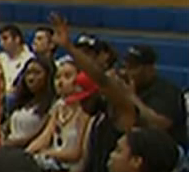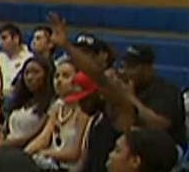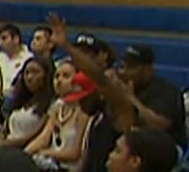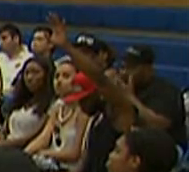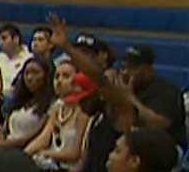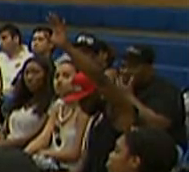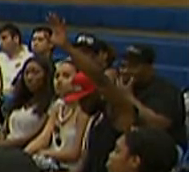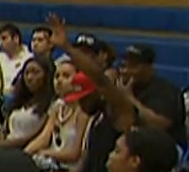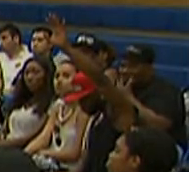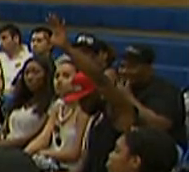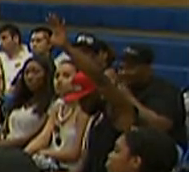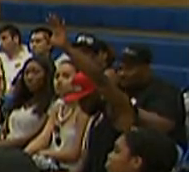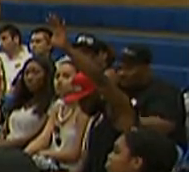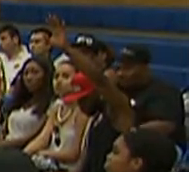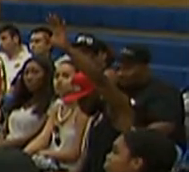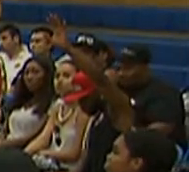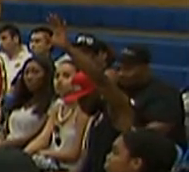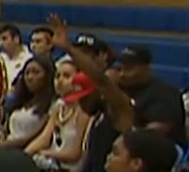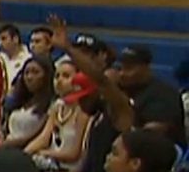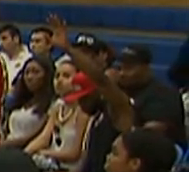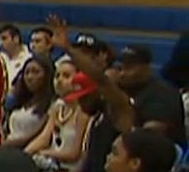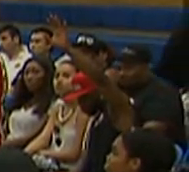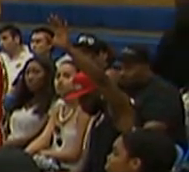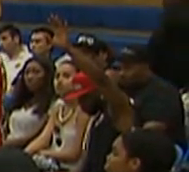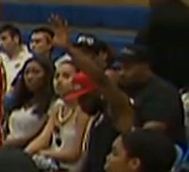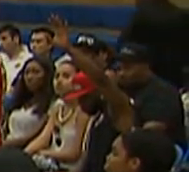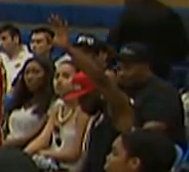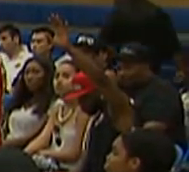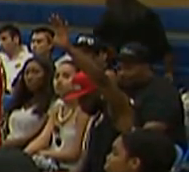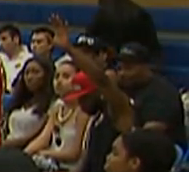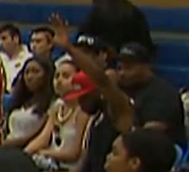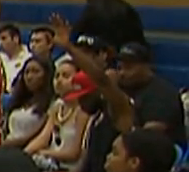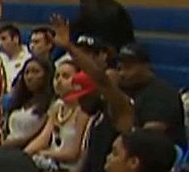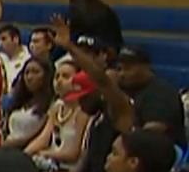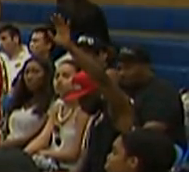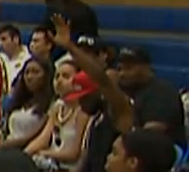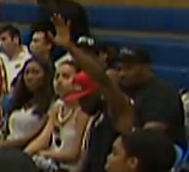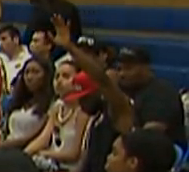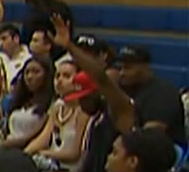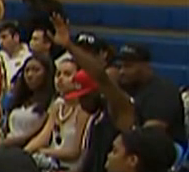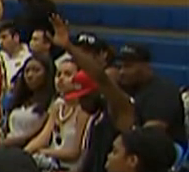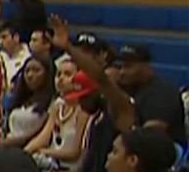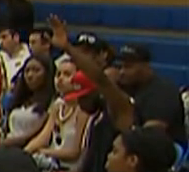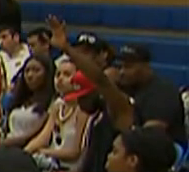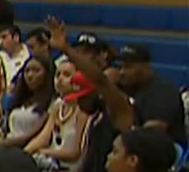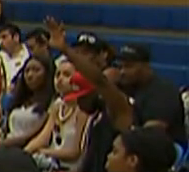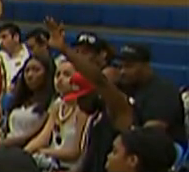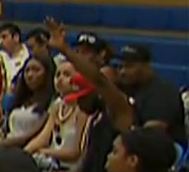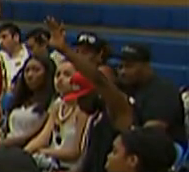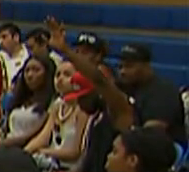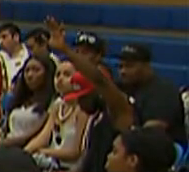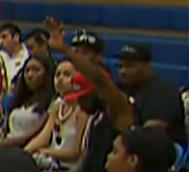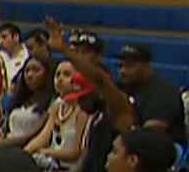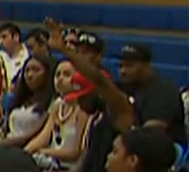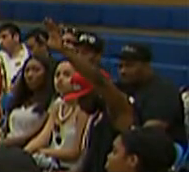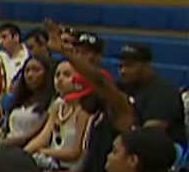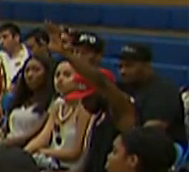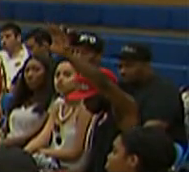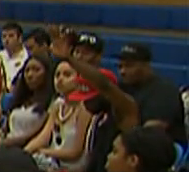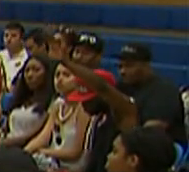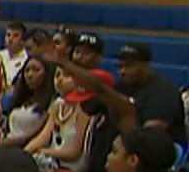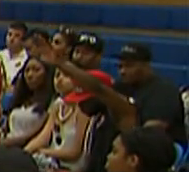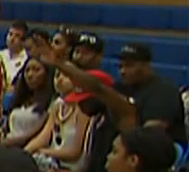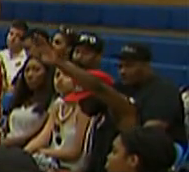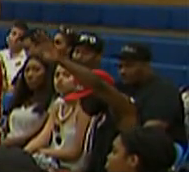with these young adults. What kind of incentives can we offer employers to continue and hire